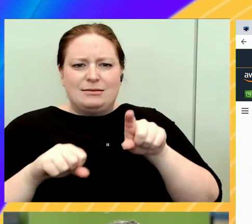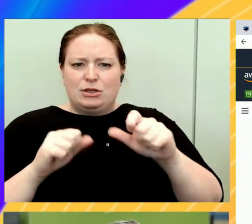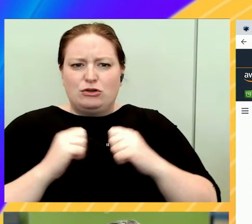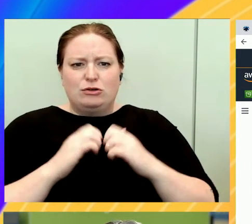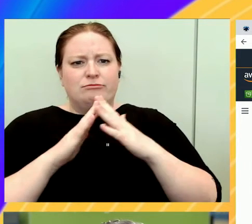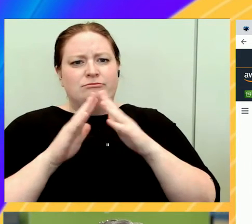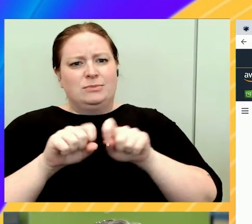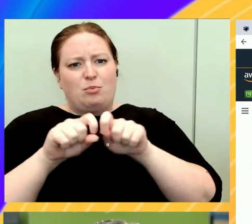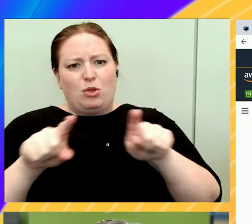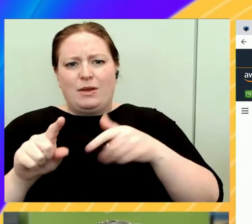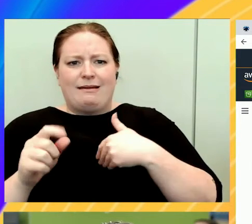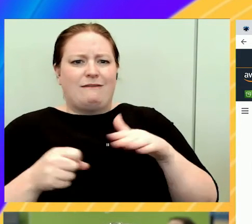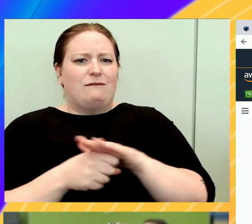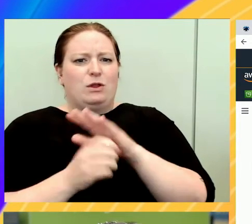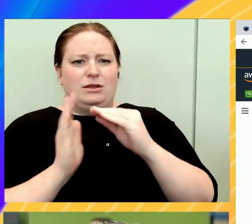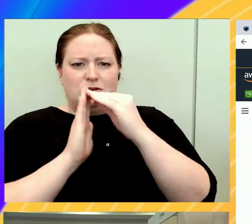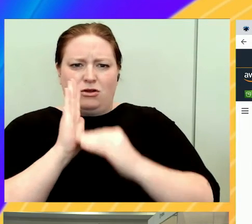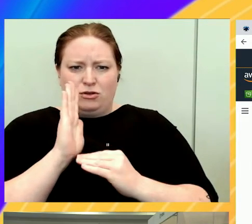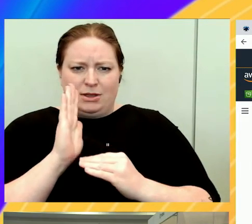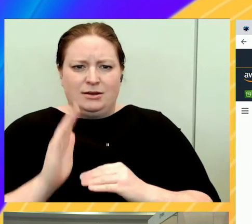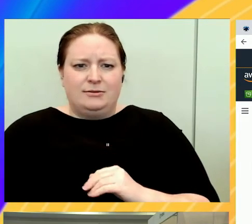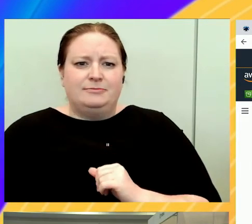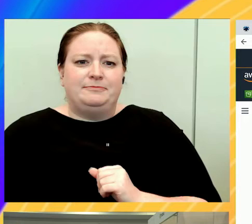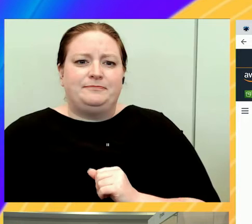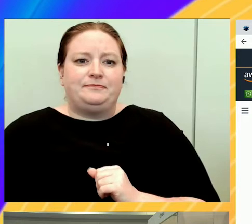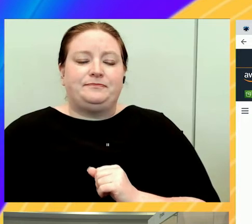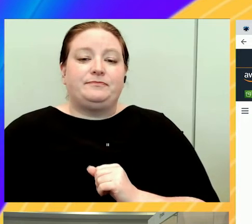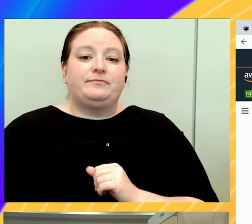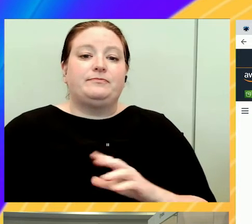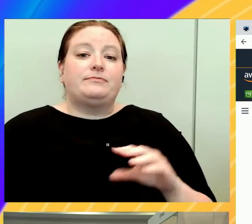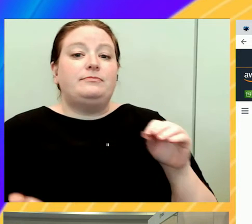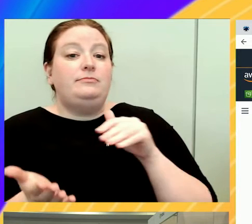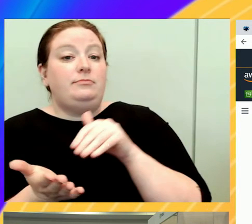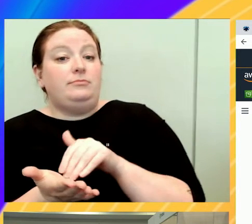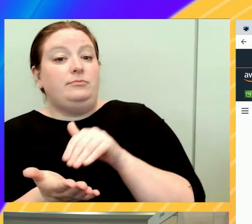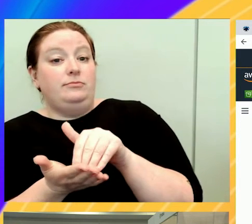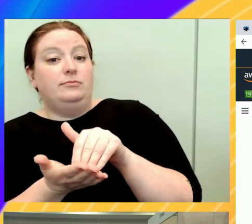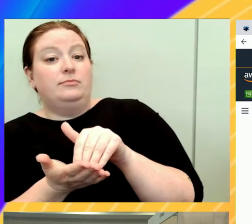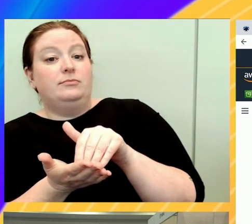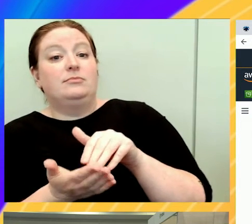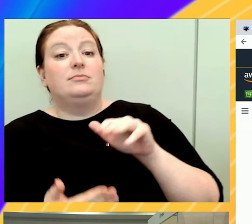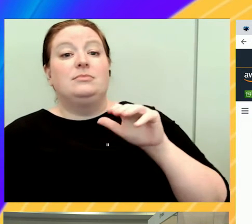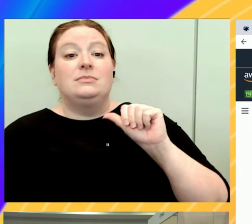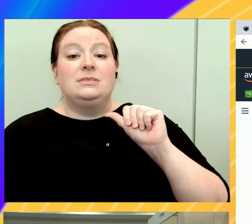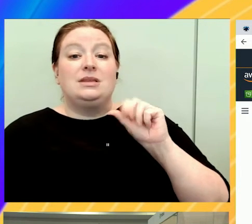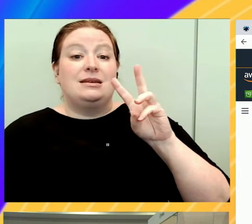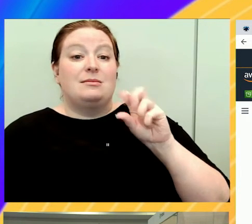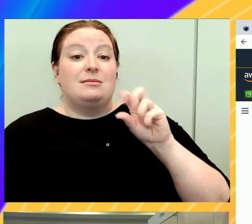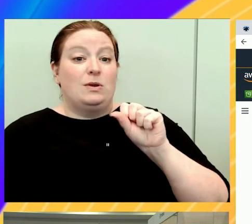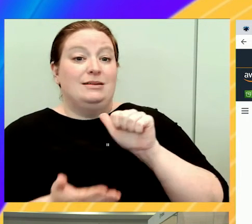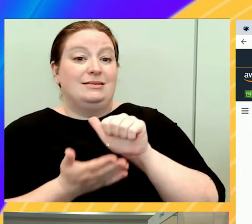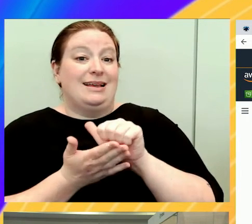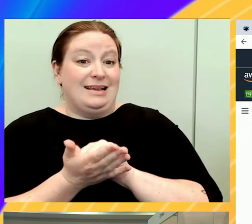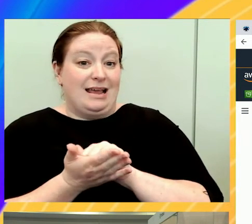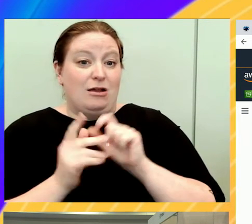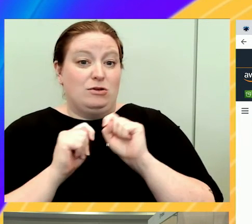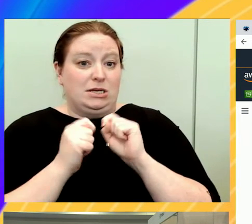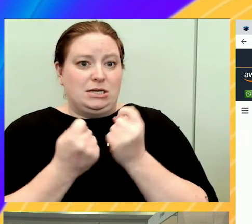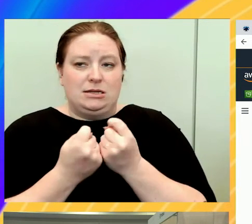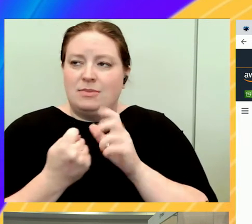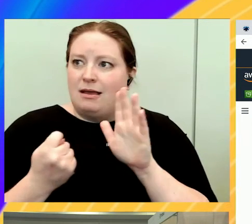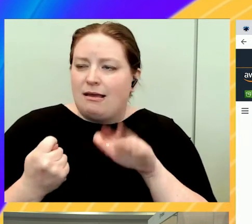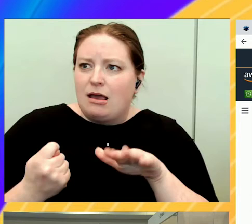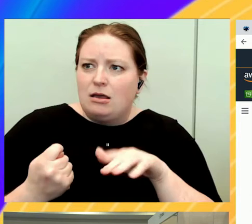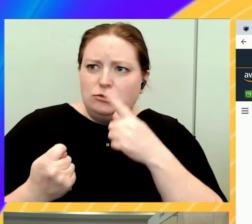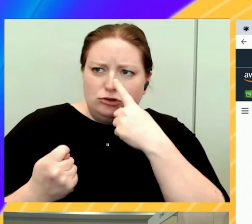Yeah, and a lot of times as the AWS account team, we'll say, hey, can you give us an architecture diagram? We